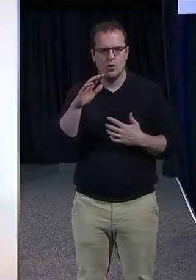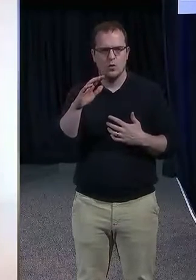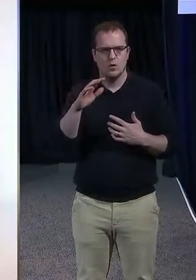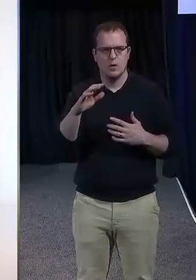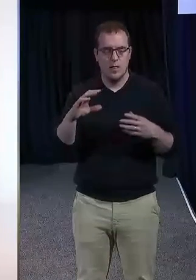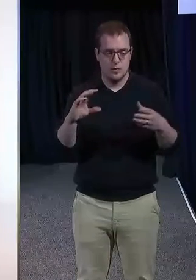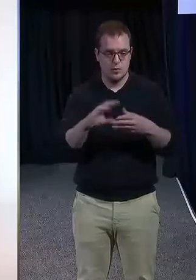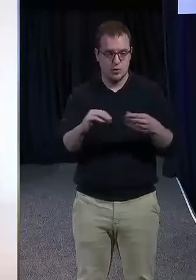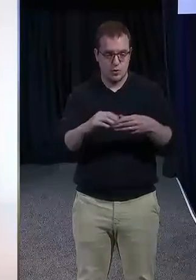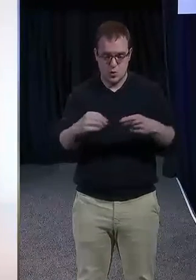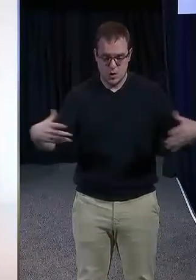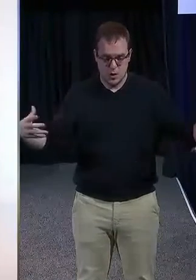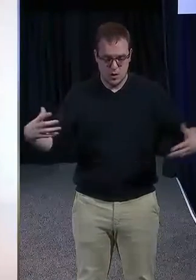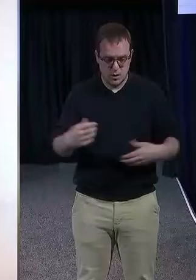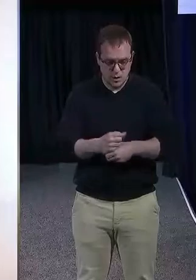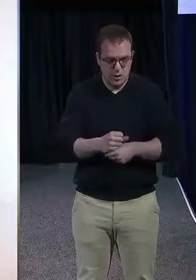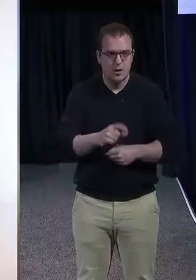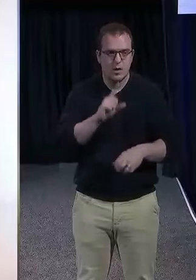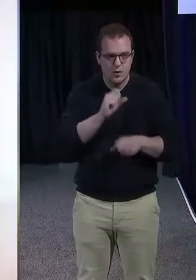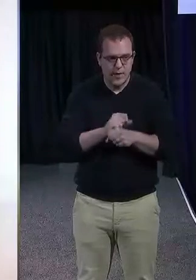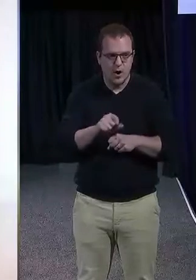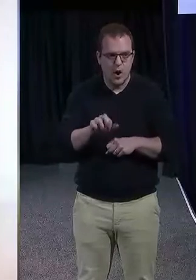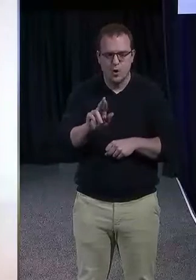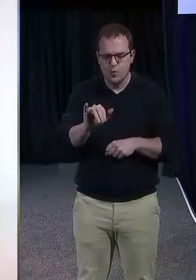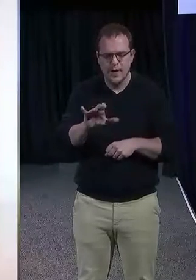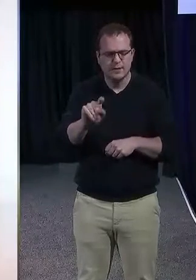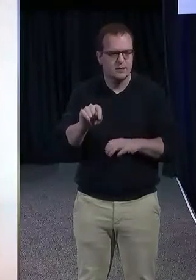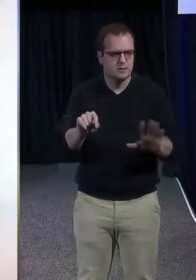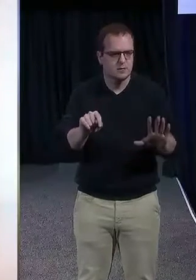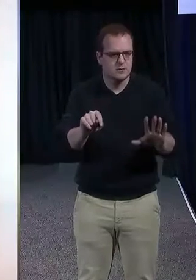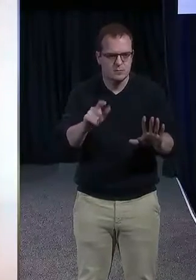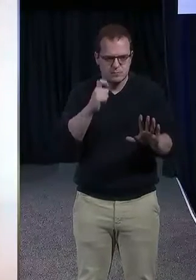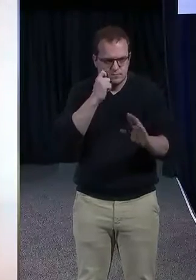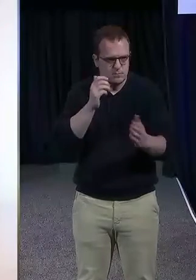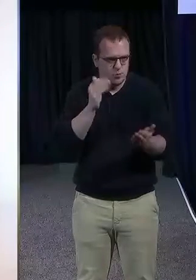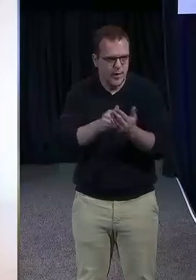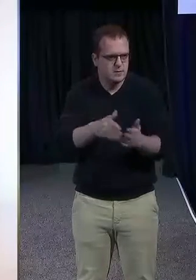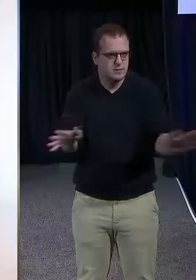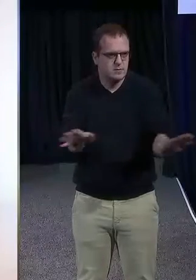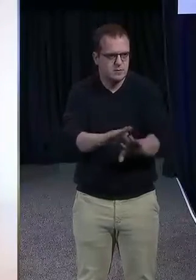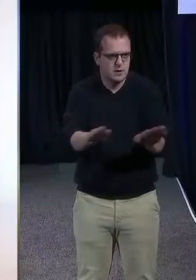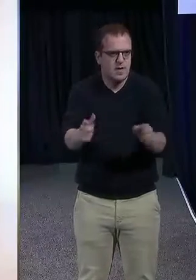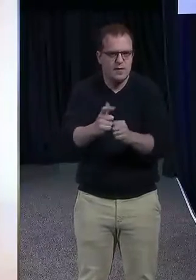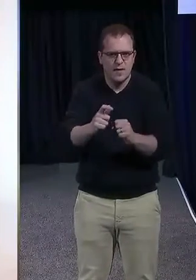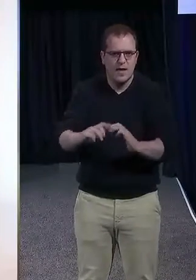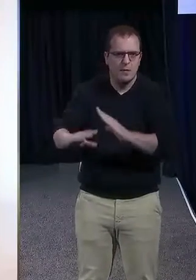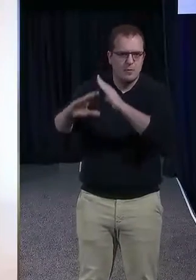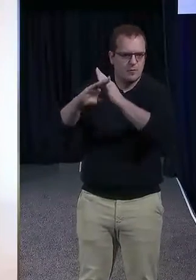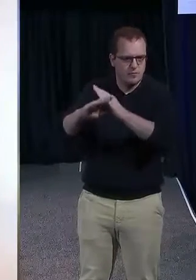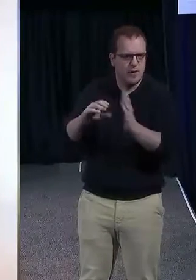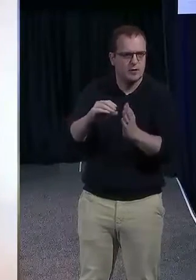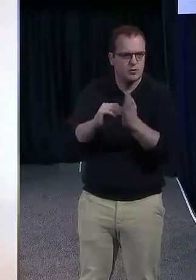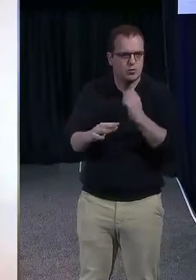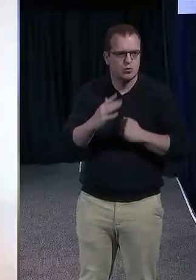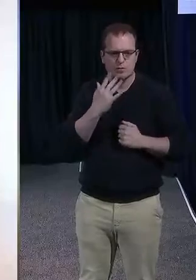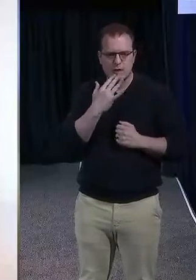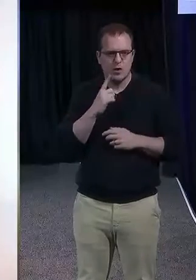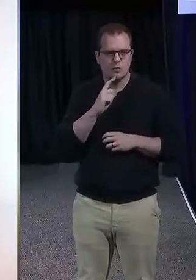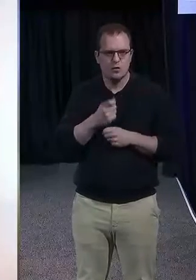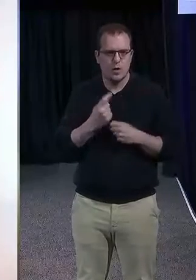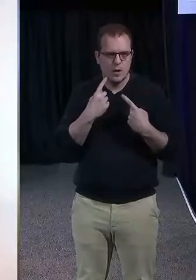story these are racist, and they prevent students of color from attaining